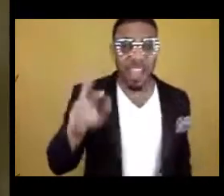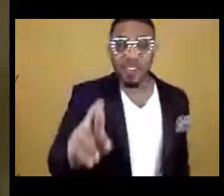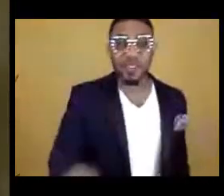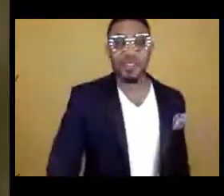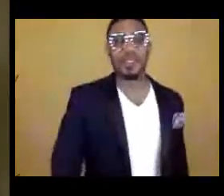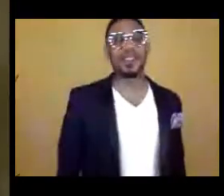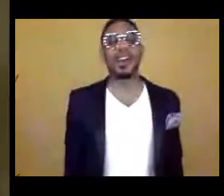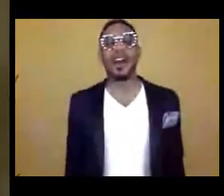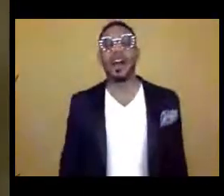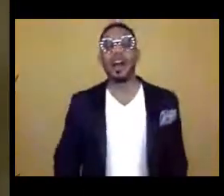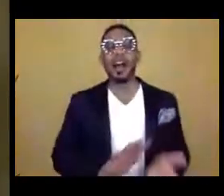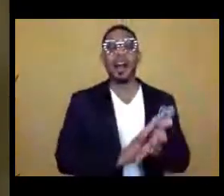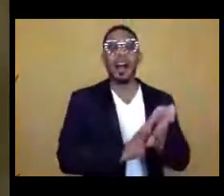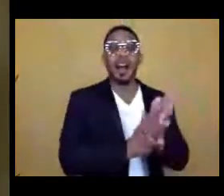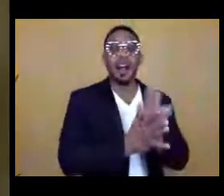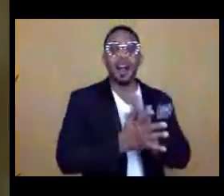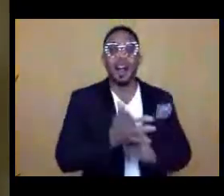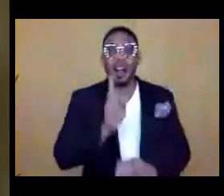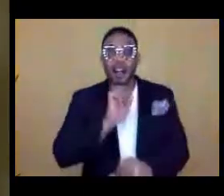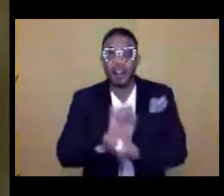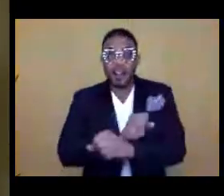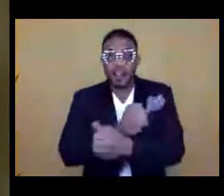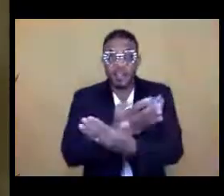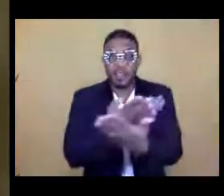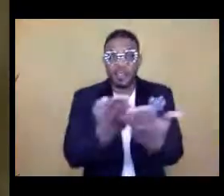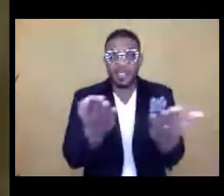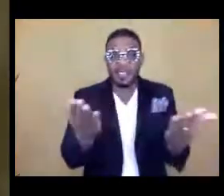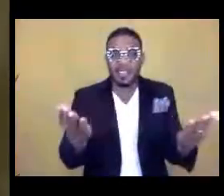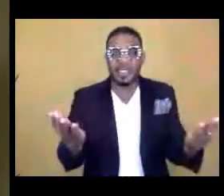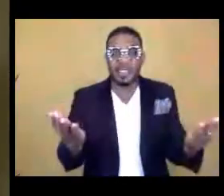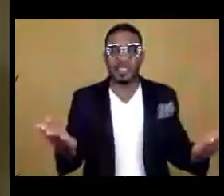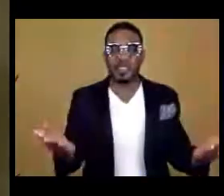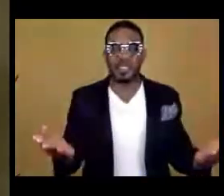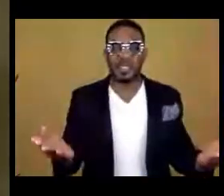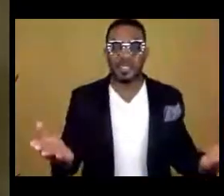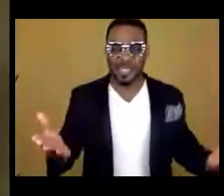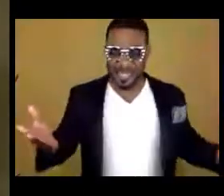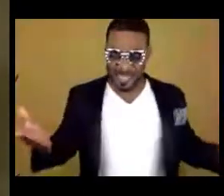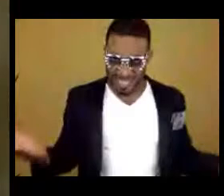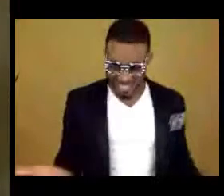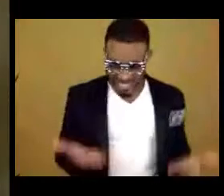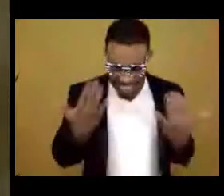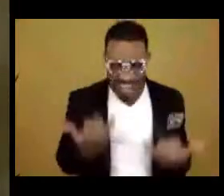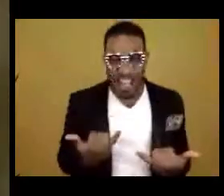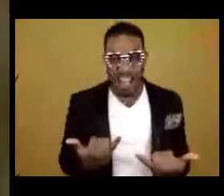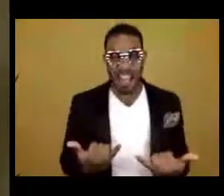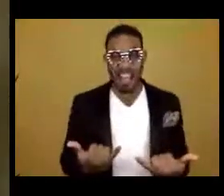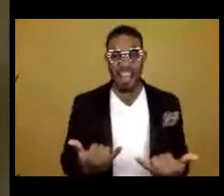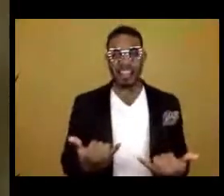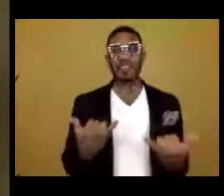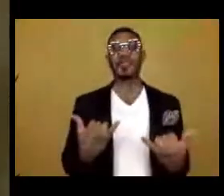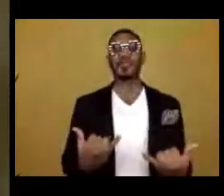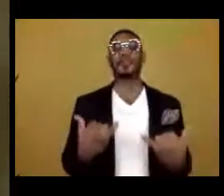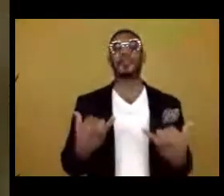ever is coming into play. It's here and now